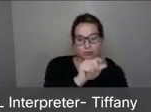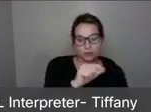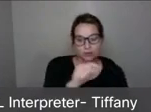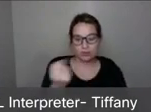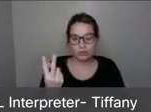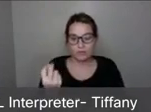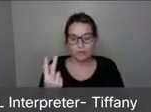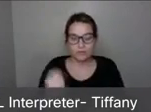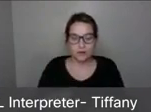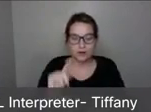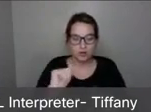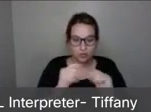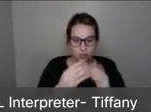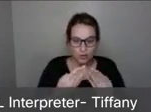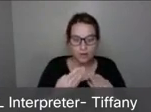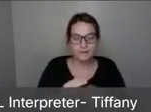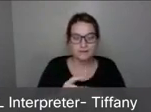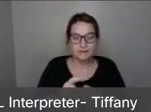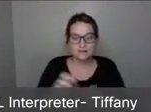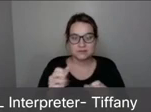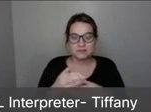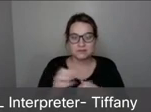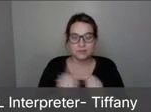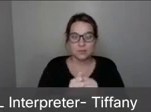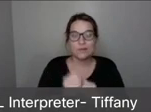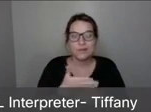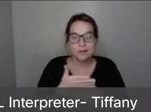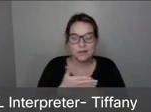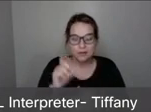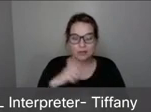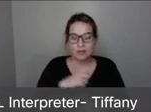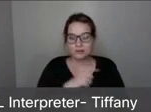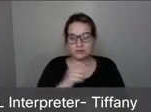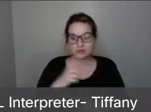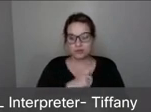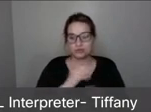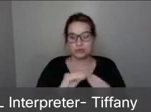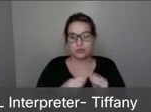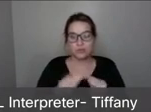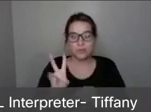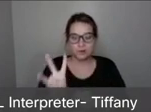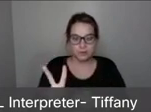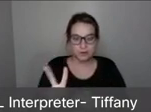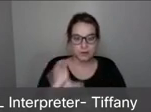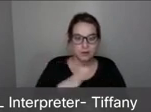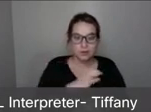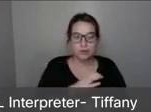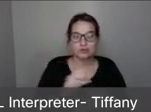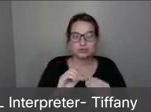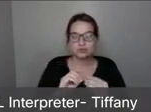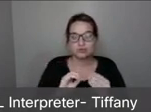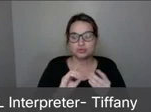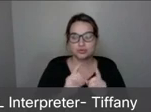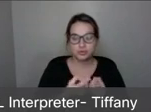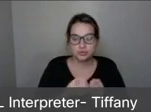The tribe's reservation currently sits within Arizona's Legislative District 7, Congressional District 2, within